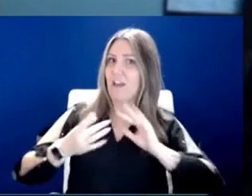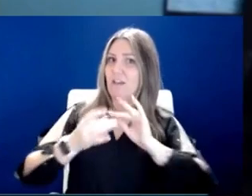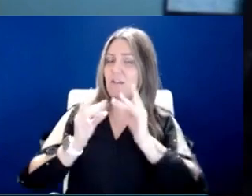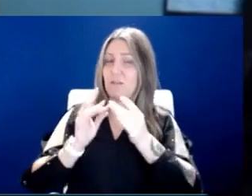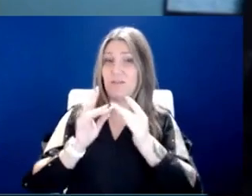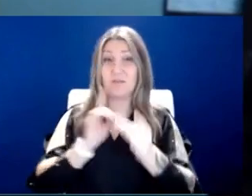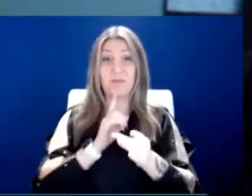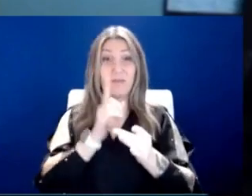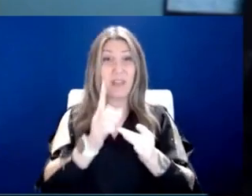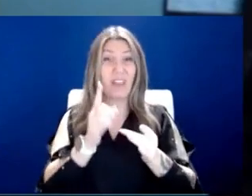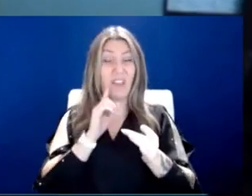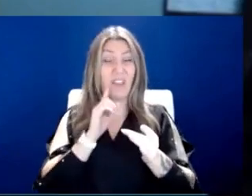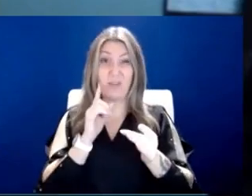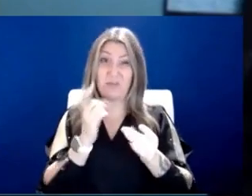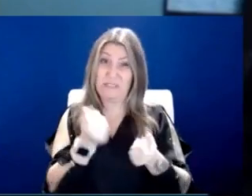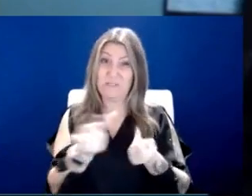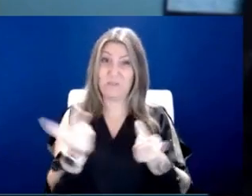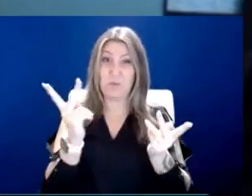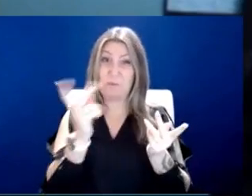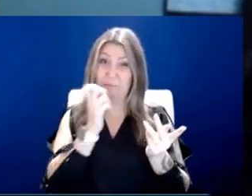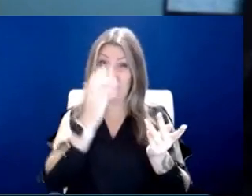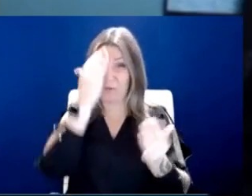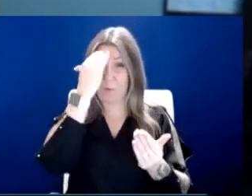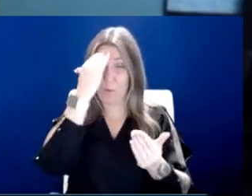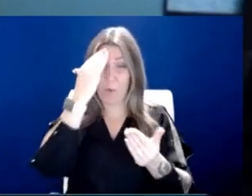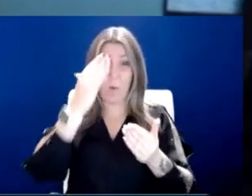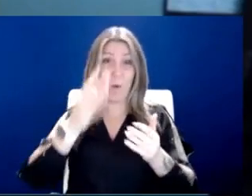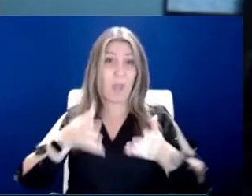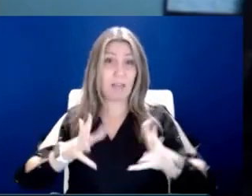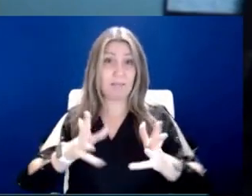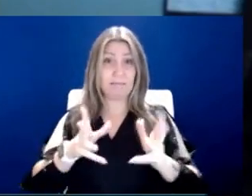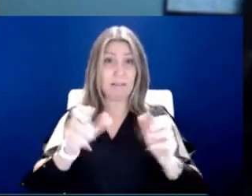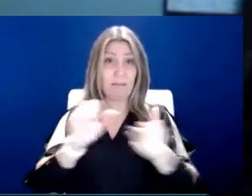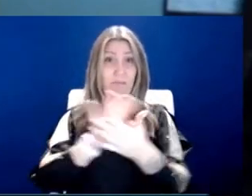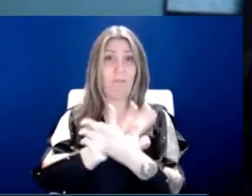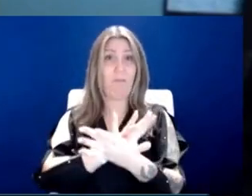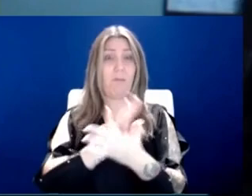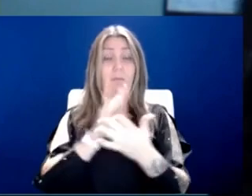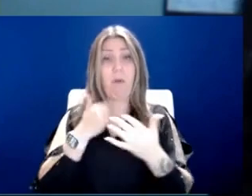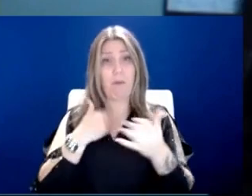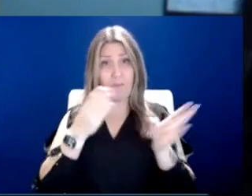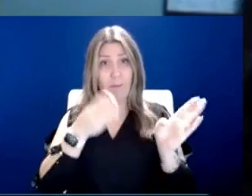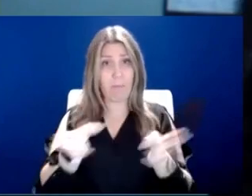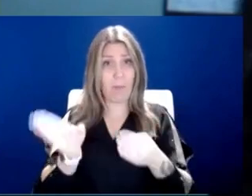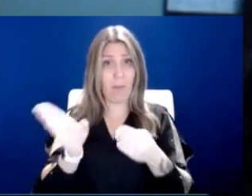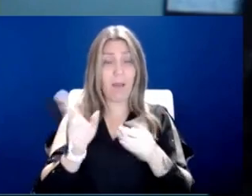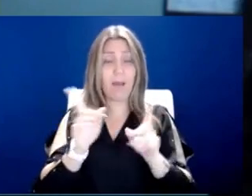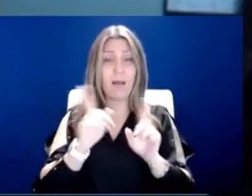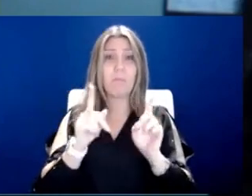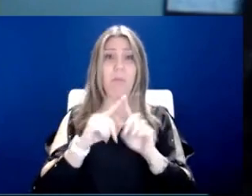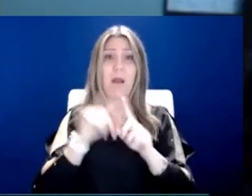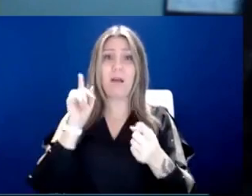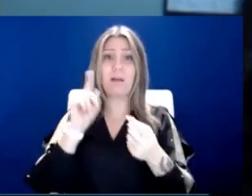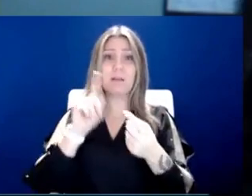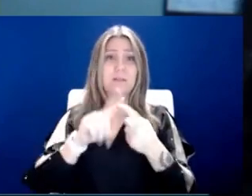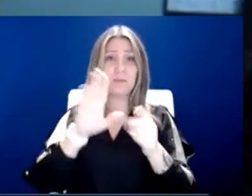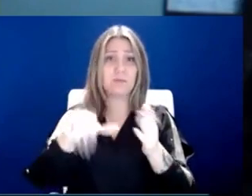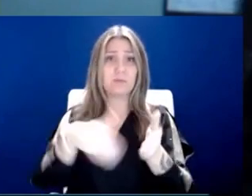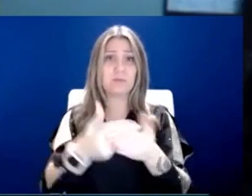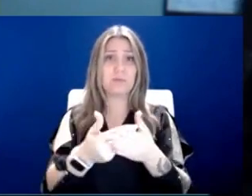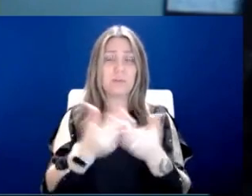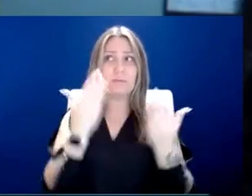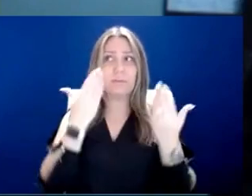unknowns there that's also anxiety provoking. We have a plan, but realistically, until you get there, you don't know exactly what it's going to be like. And